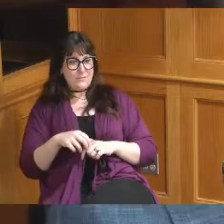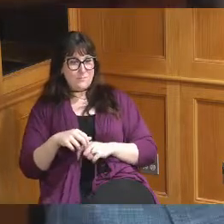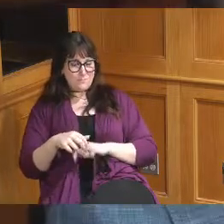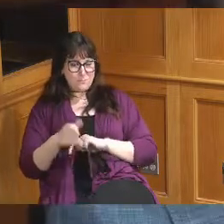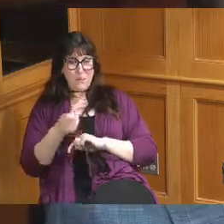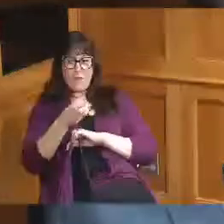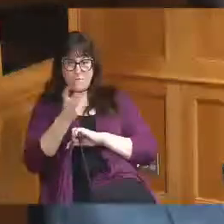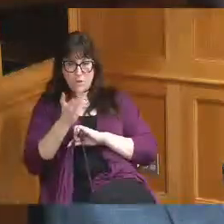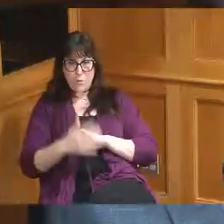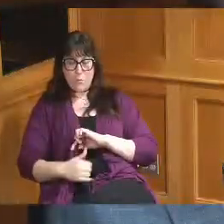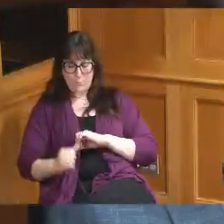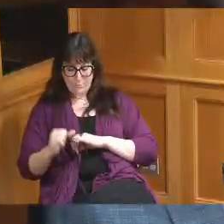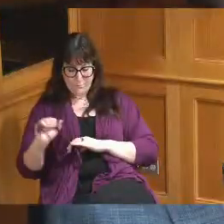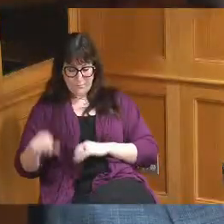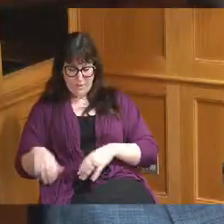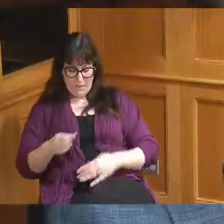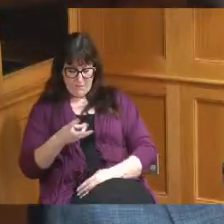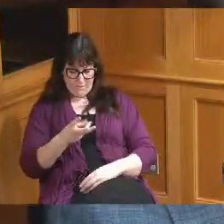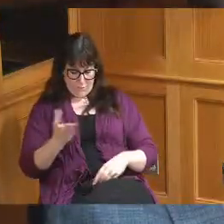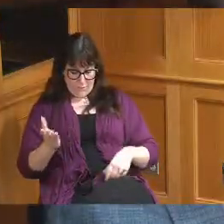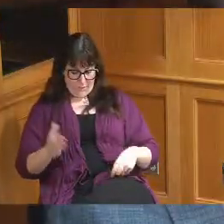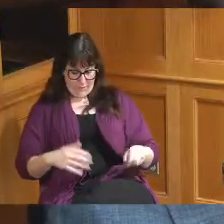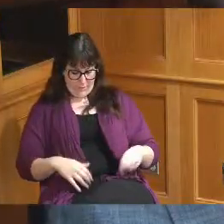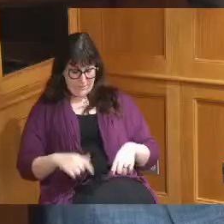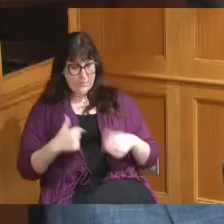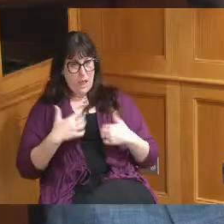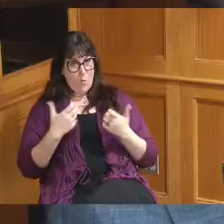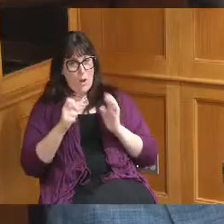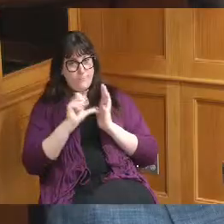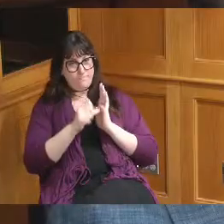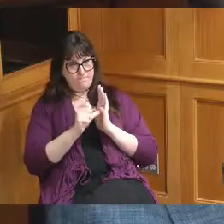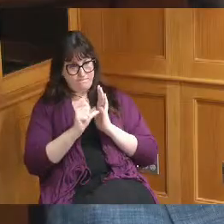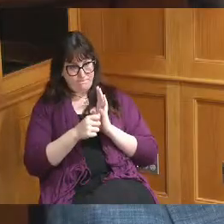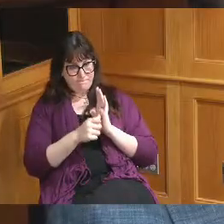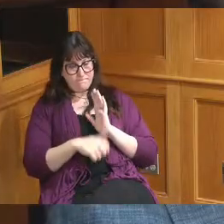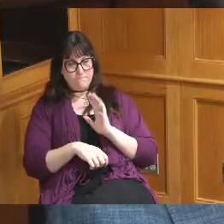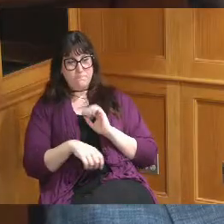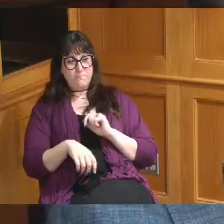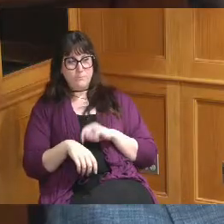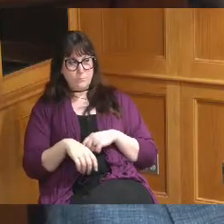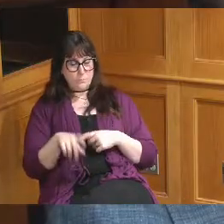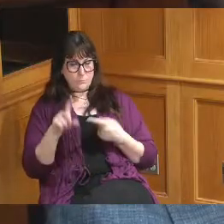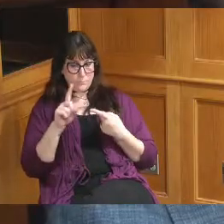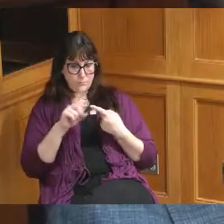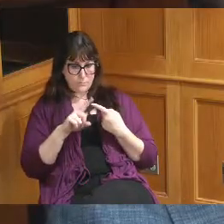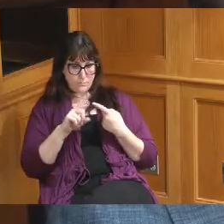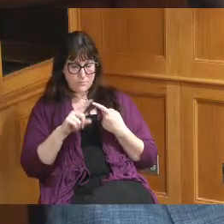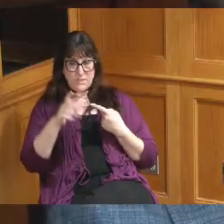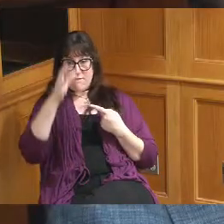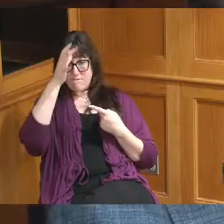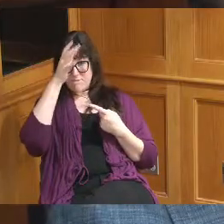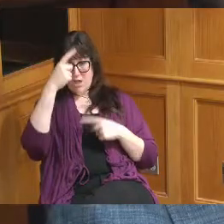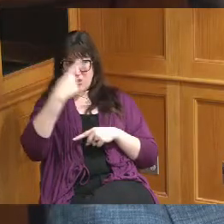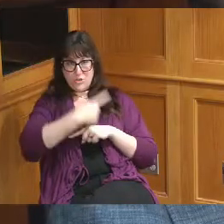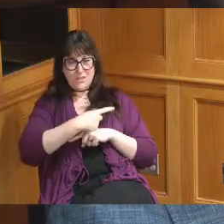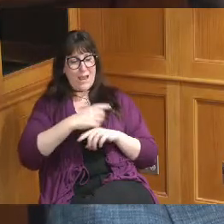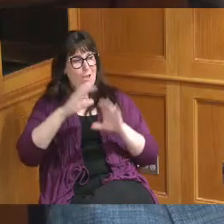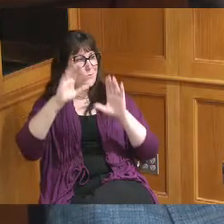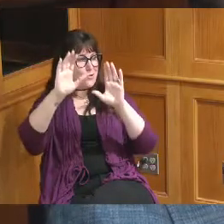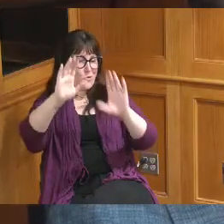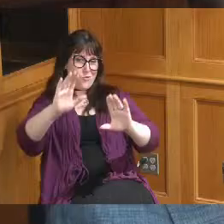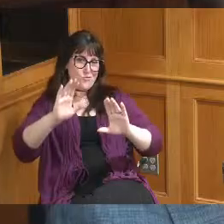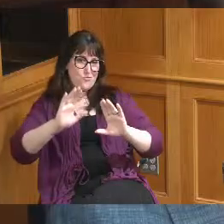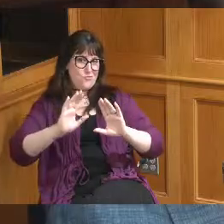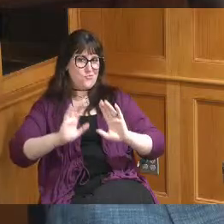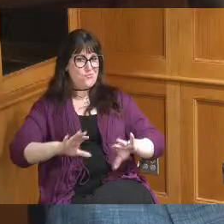Couple things wanted to just highlight real quickly. One, Father's Day, we had a great